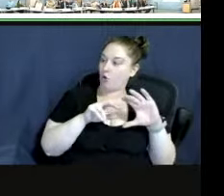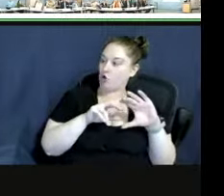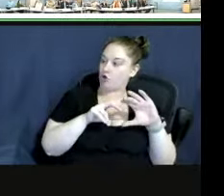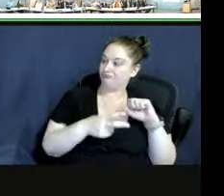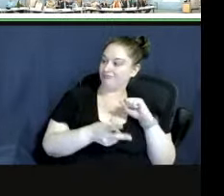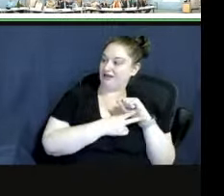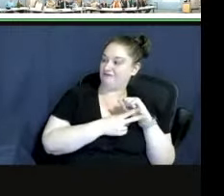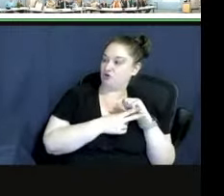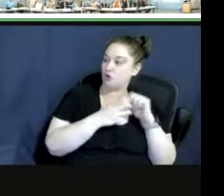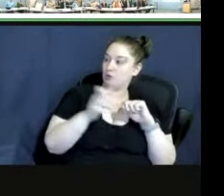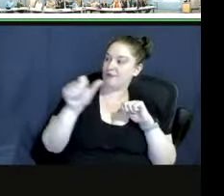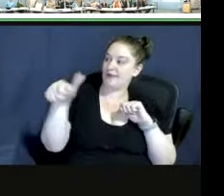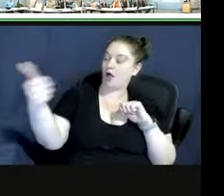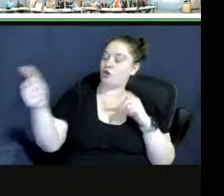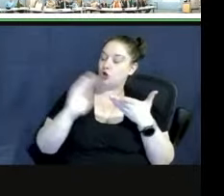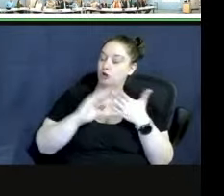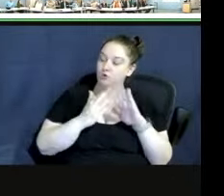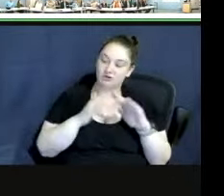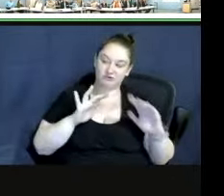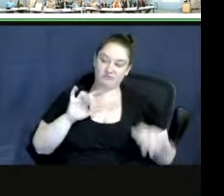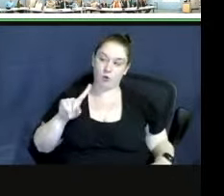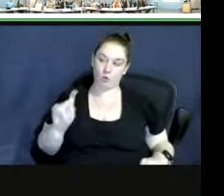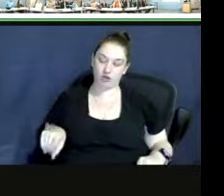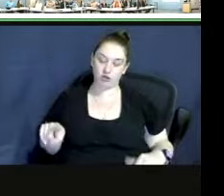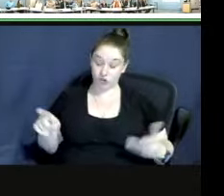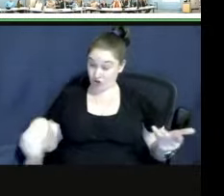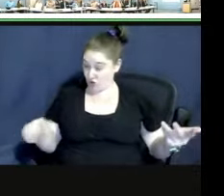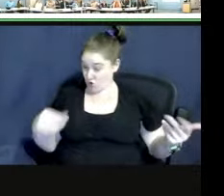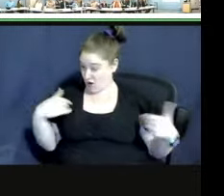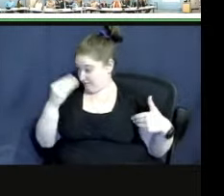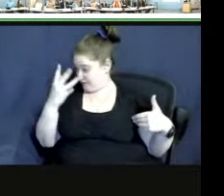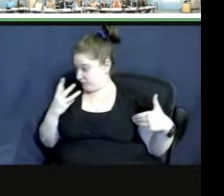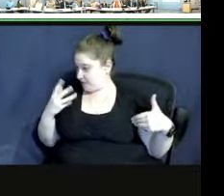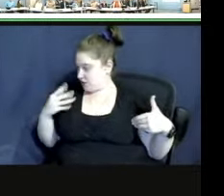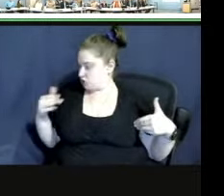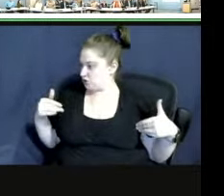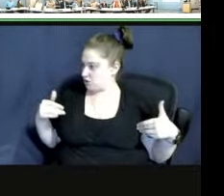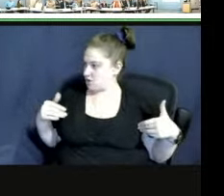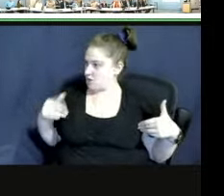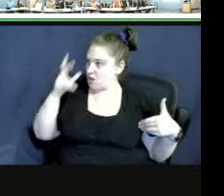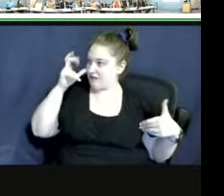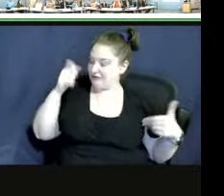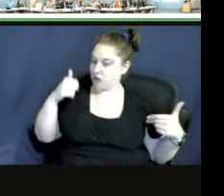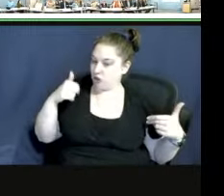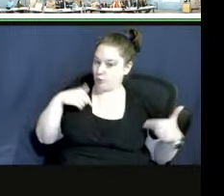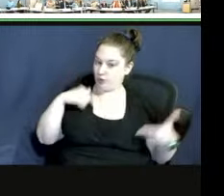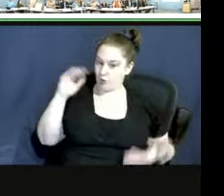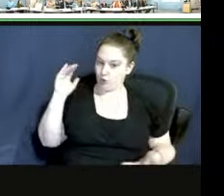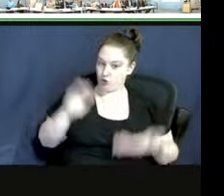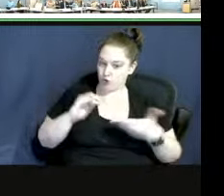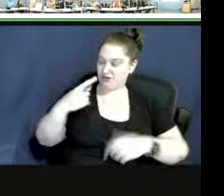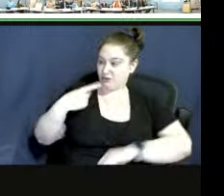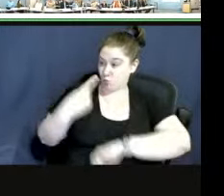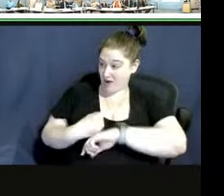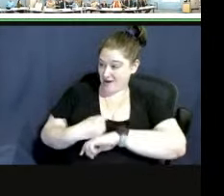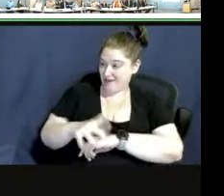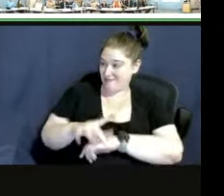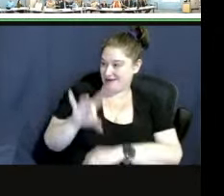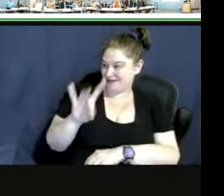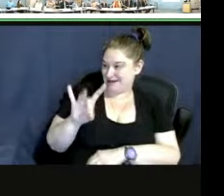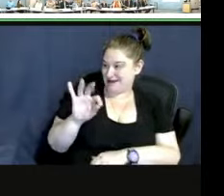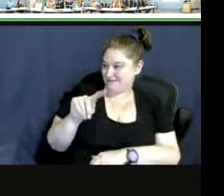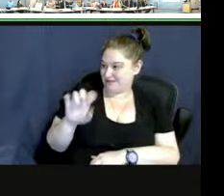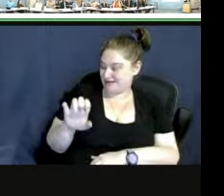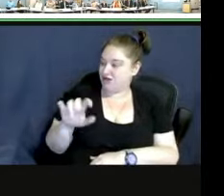that was a question I'd ask staff then. Have you guys gotten that information? It sounds like we're reducing it by 1 day, and that's 8 FTE. Do we have an